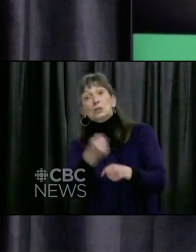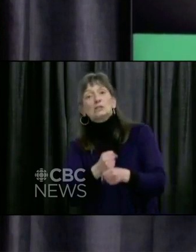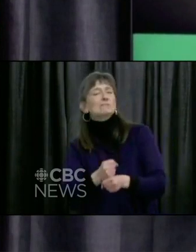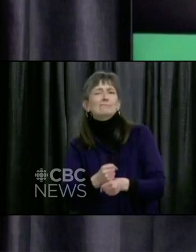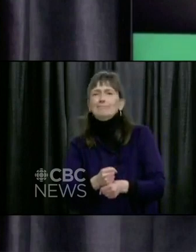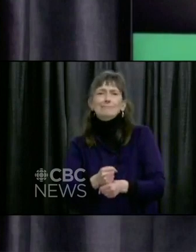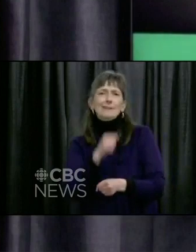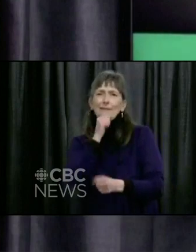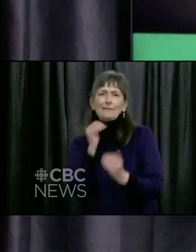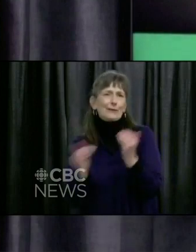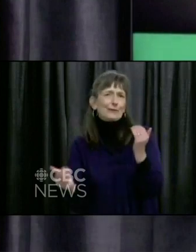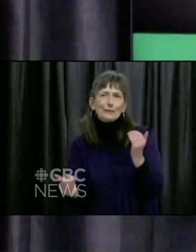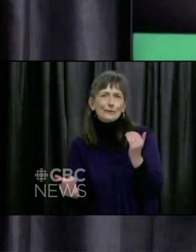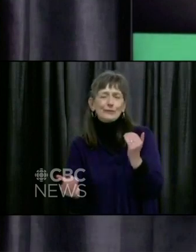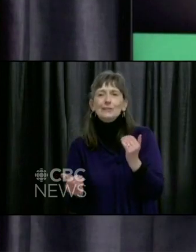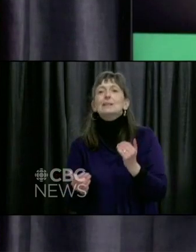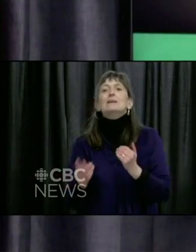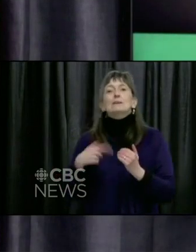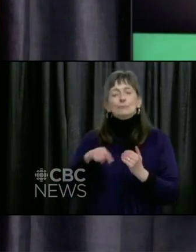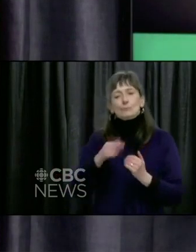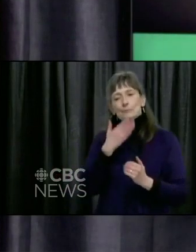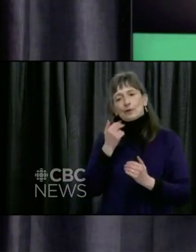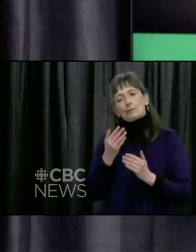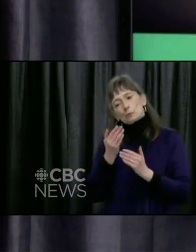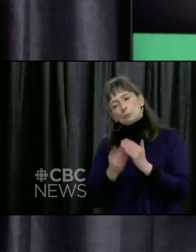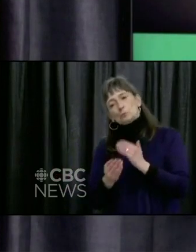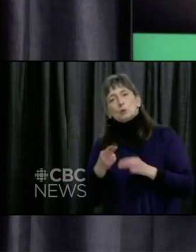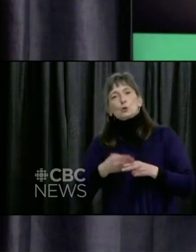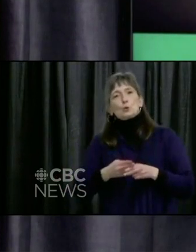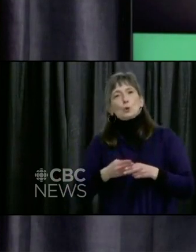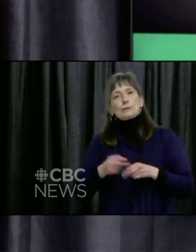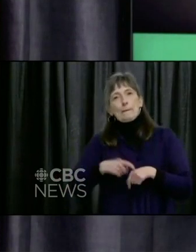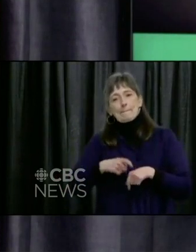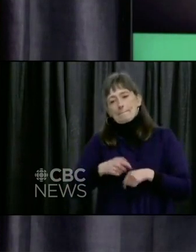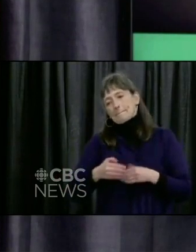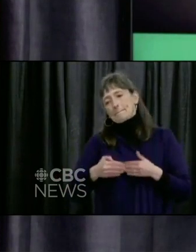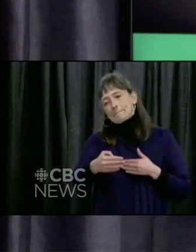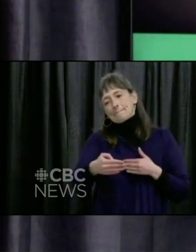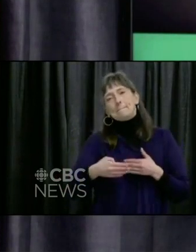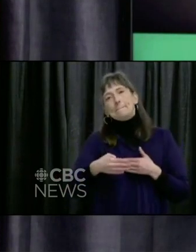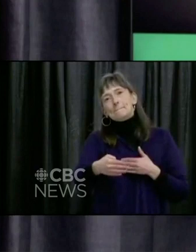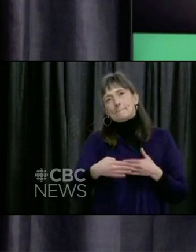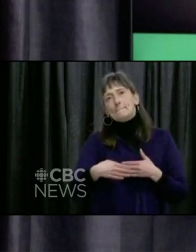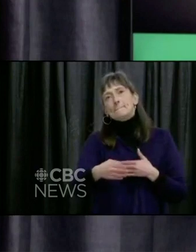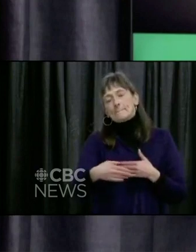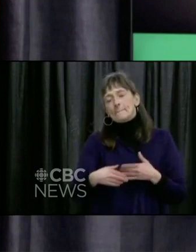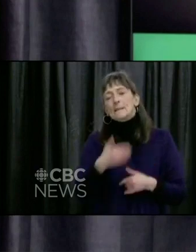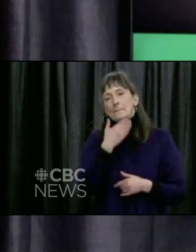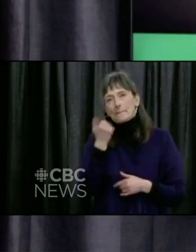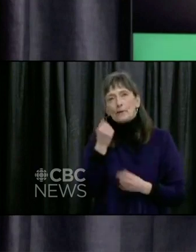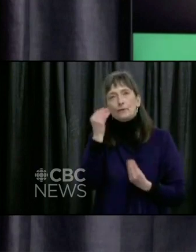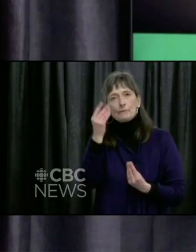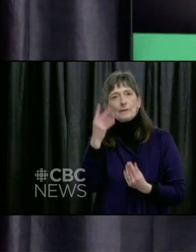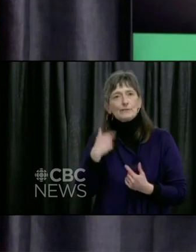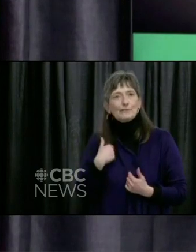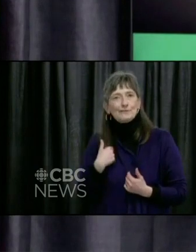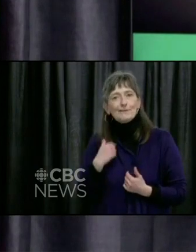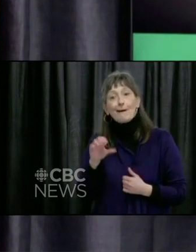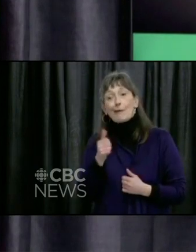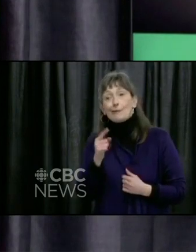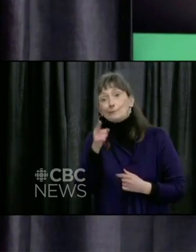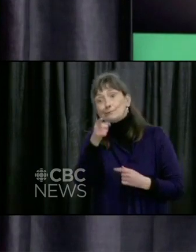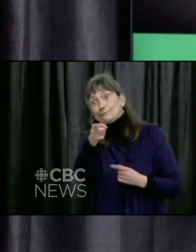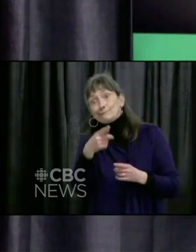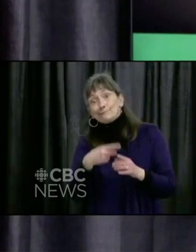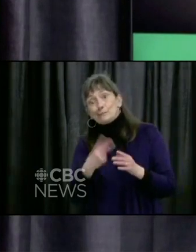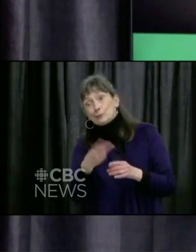short-term predictions in terms of capacity, and we actually provide this to our RHAs, and that particular